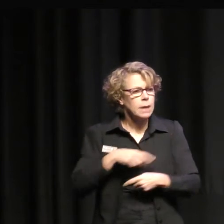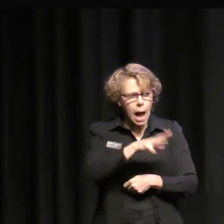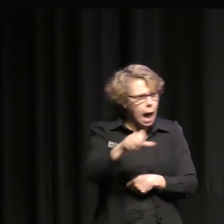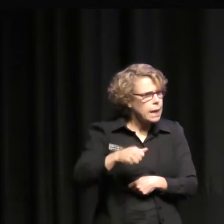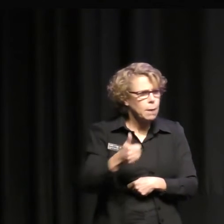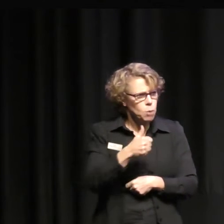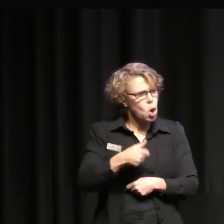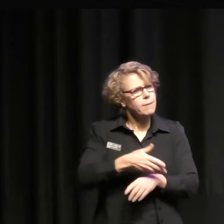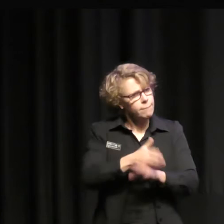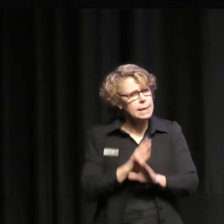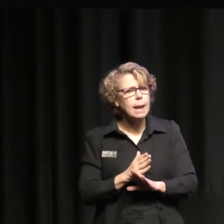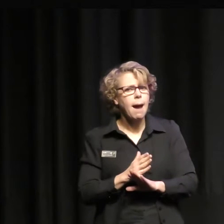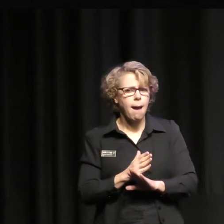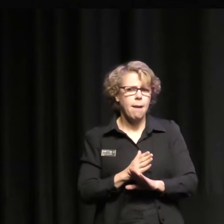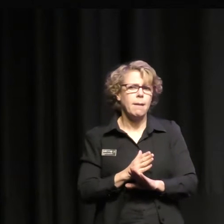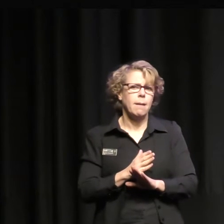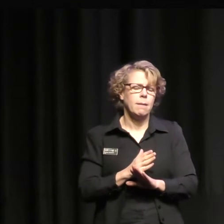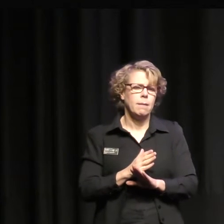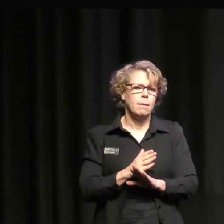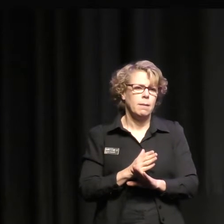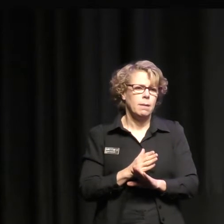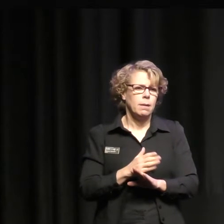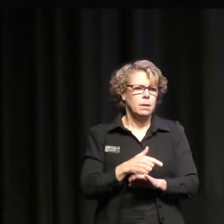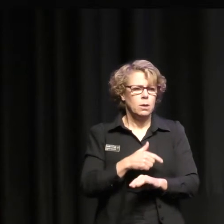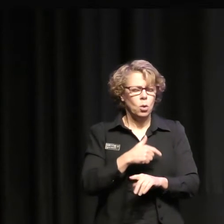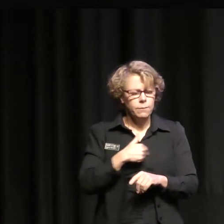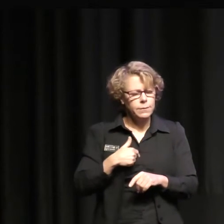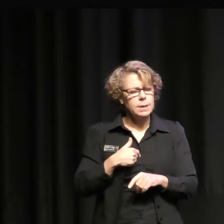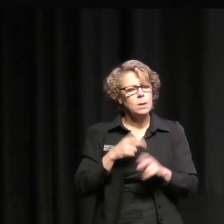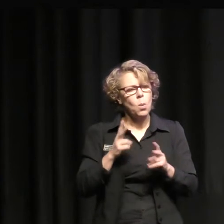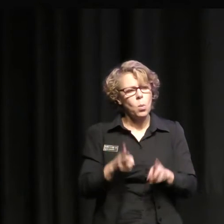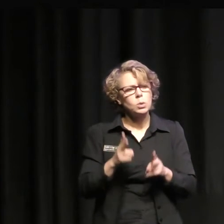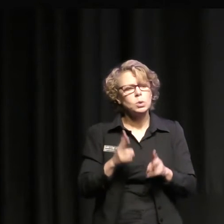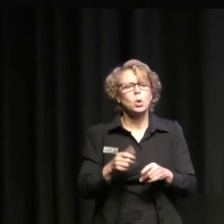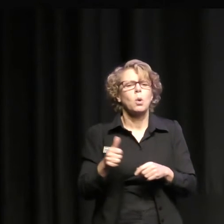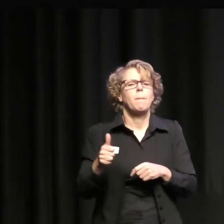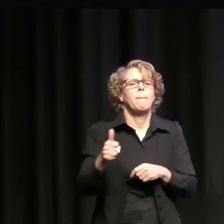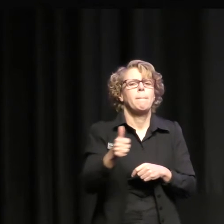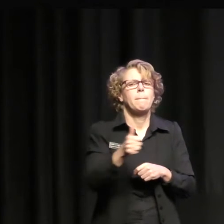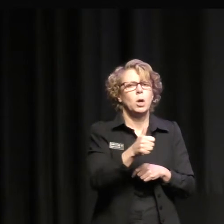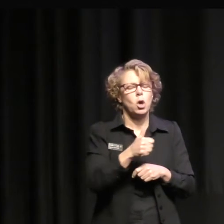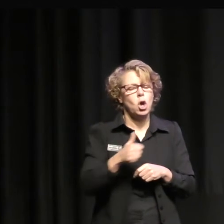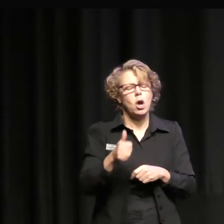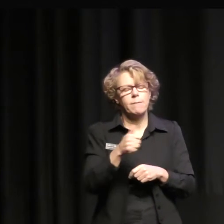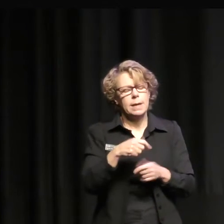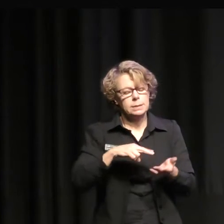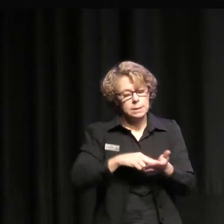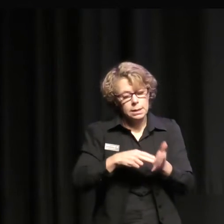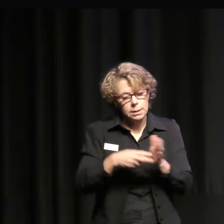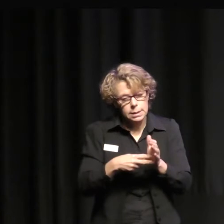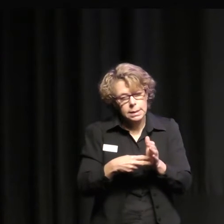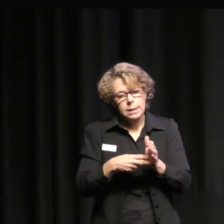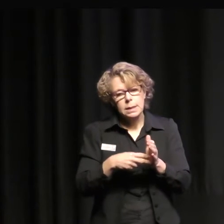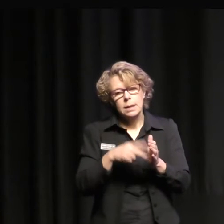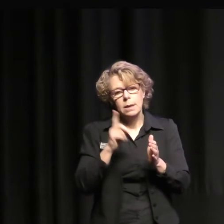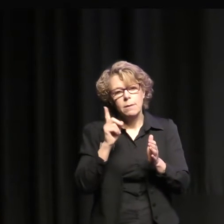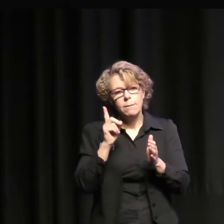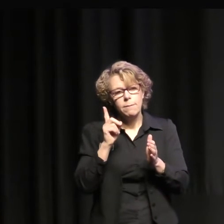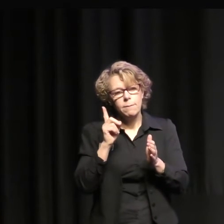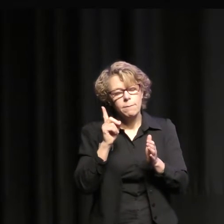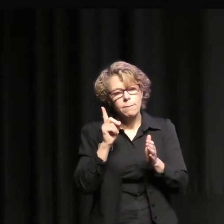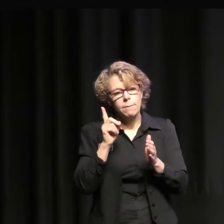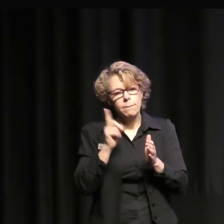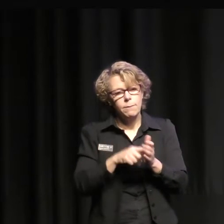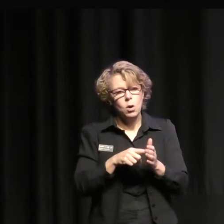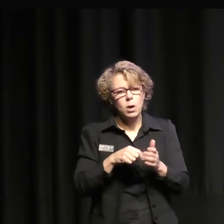need it. Everybody needs it. And we also need a strategy for